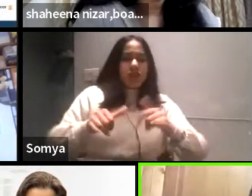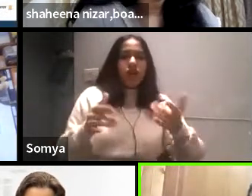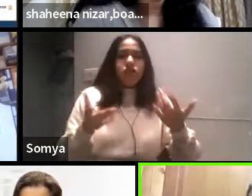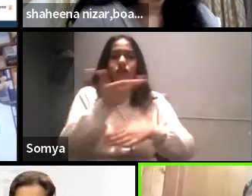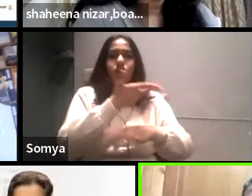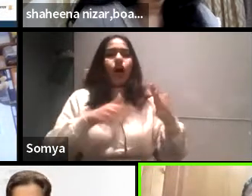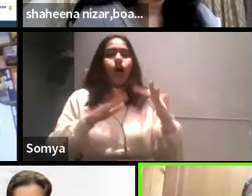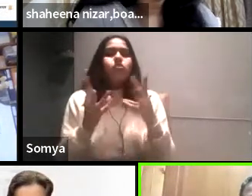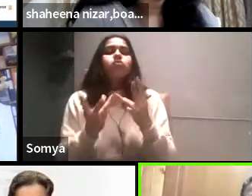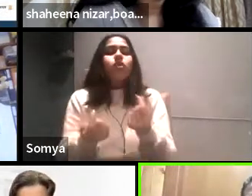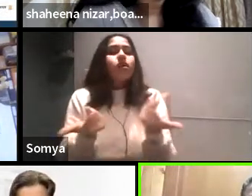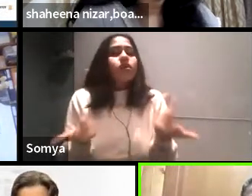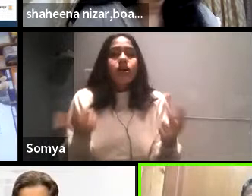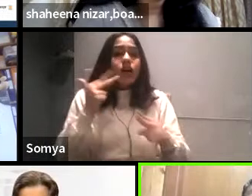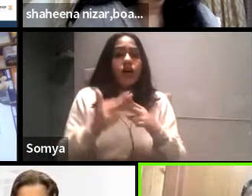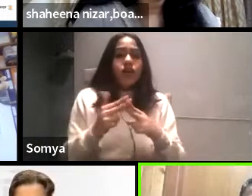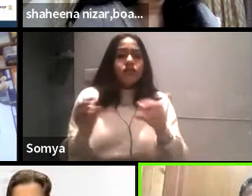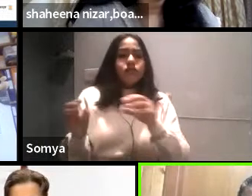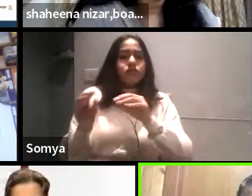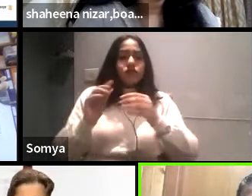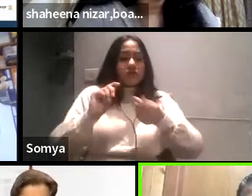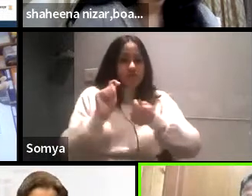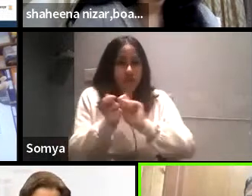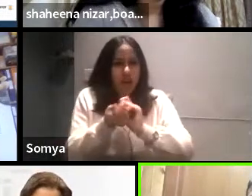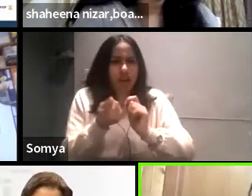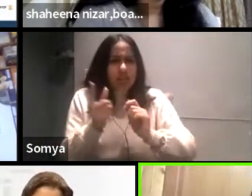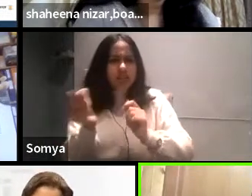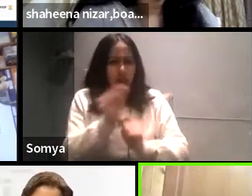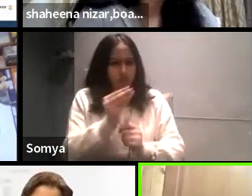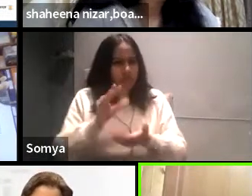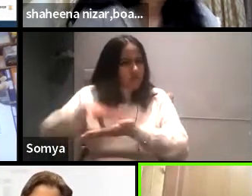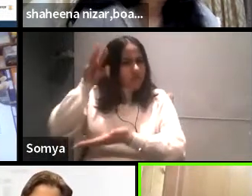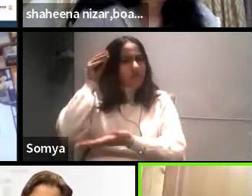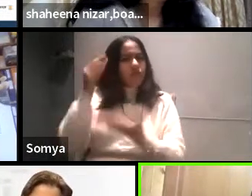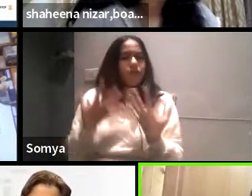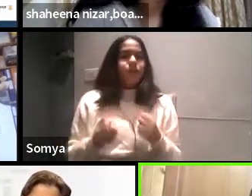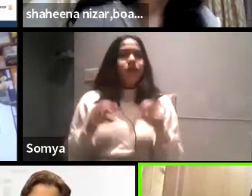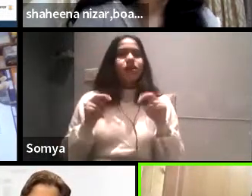then how did it emerge? So are there any learnings from here, please?